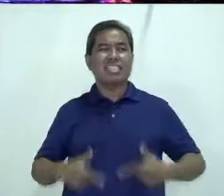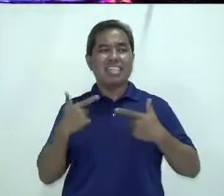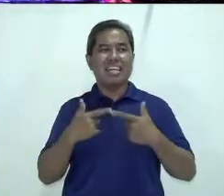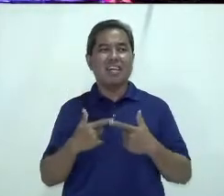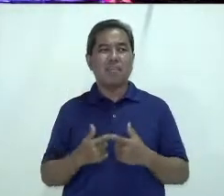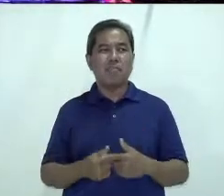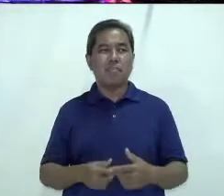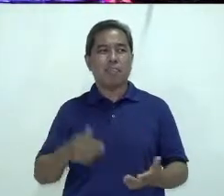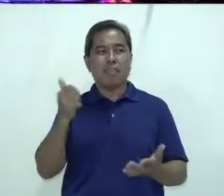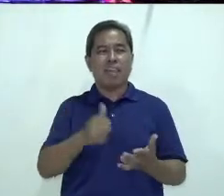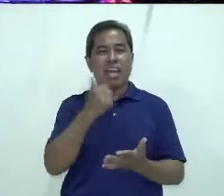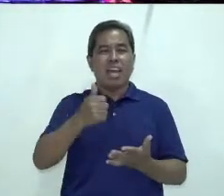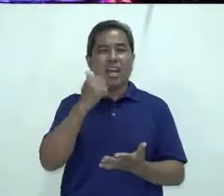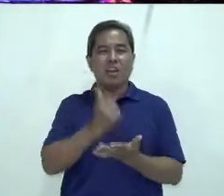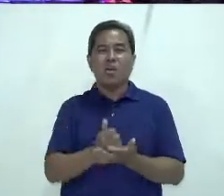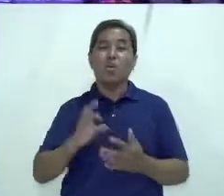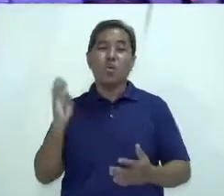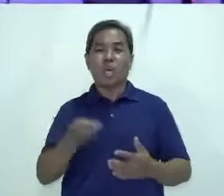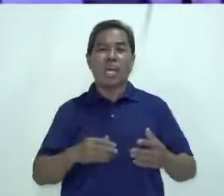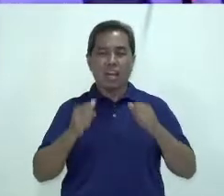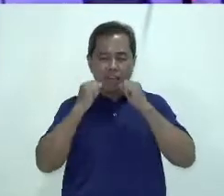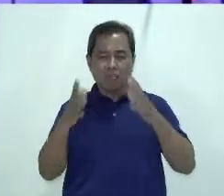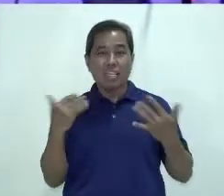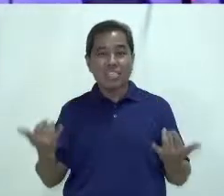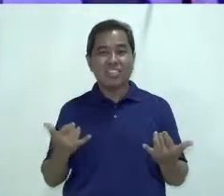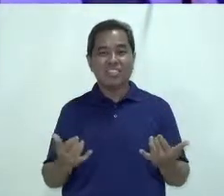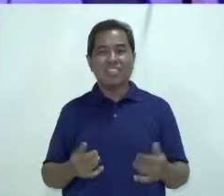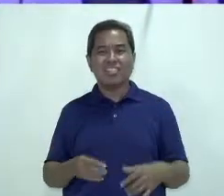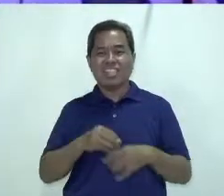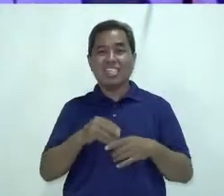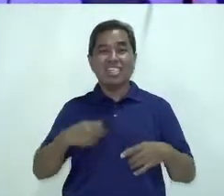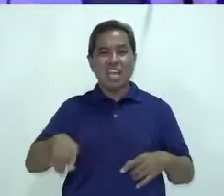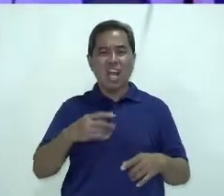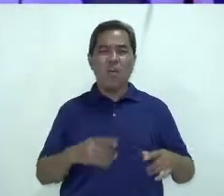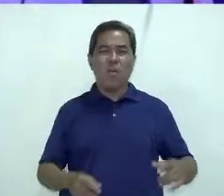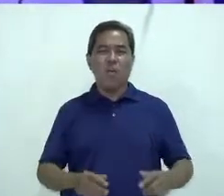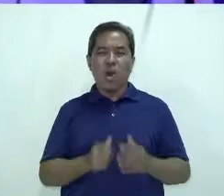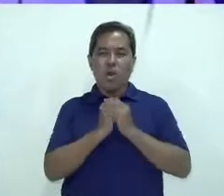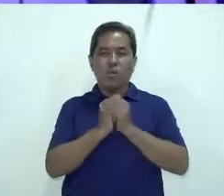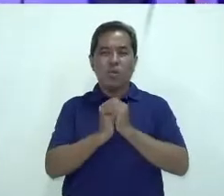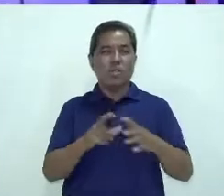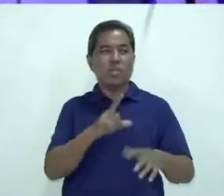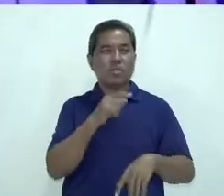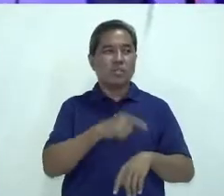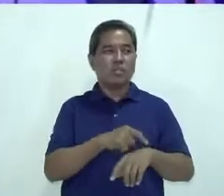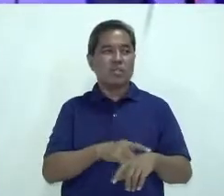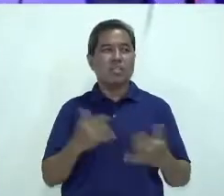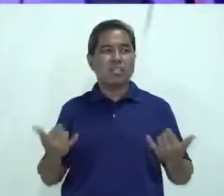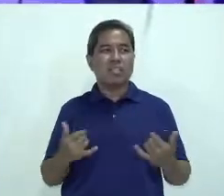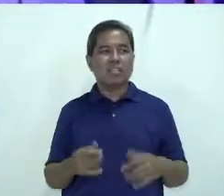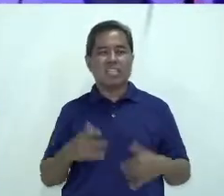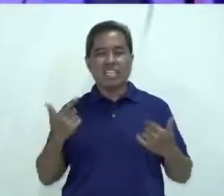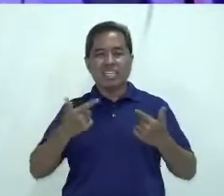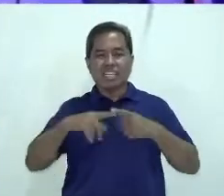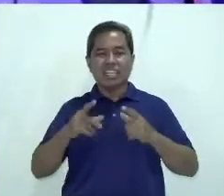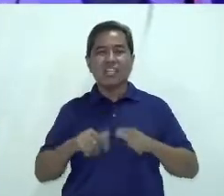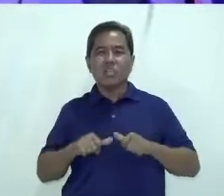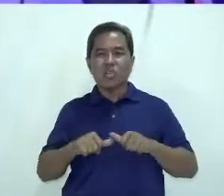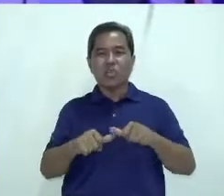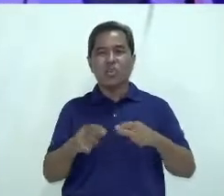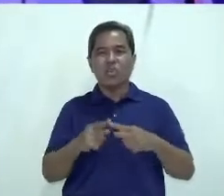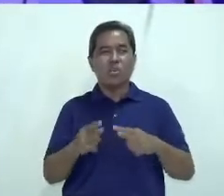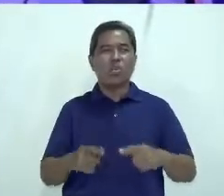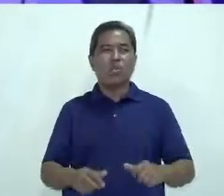Who are blessed today? Who are blessed today with our worship time? Amen, amen. And right now, let's continue to